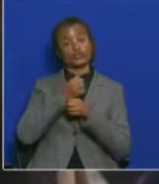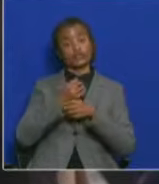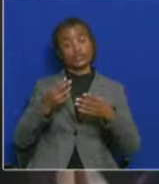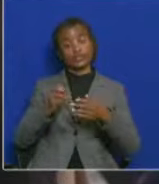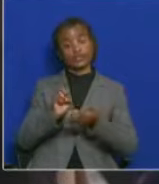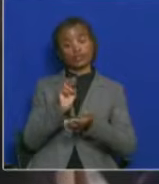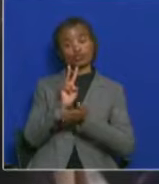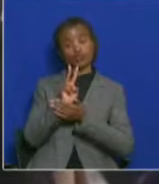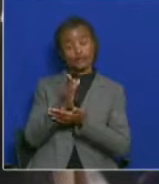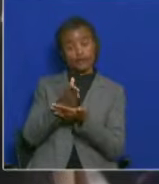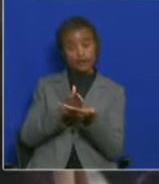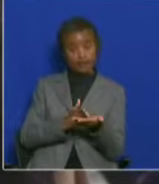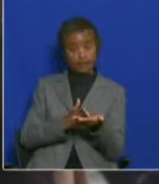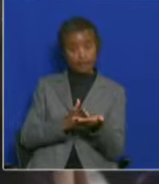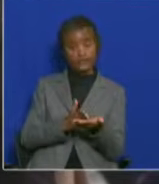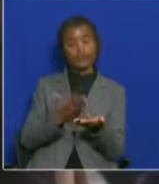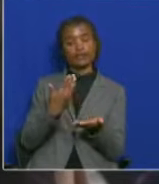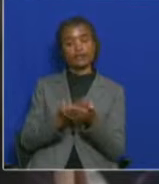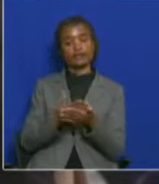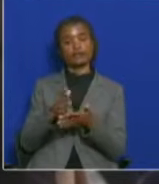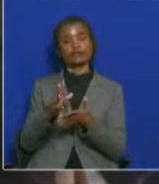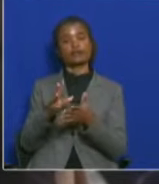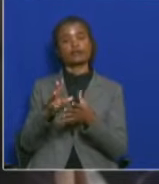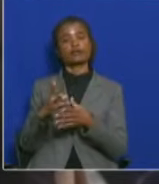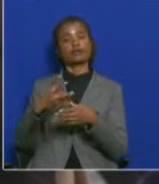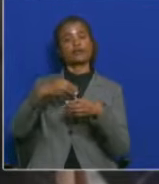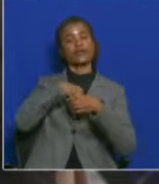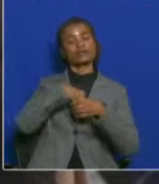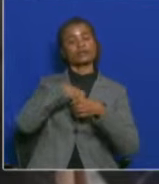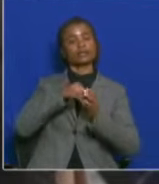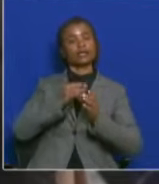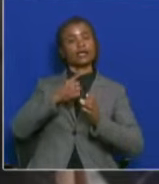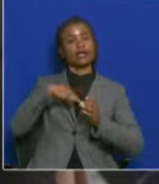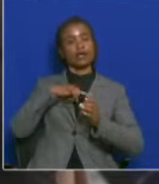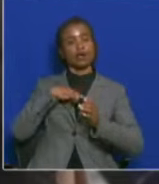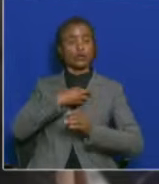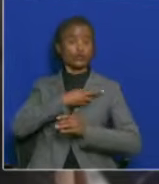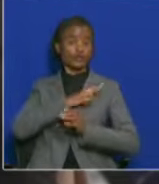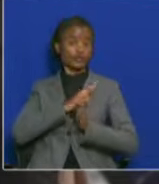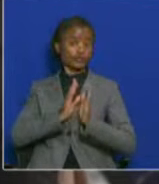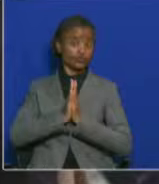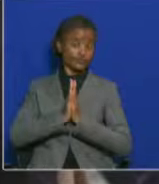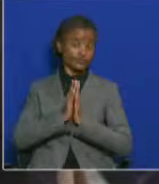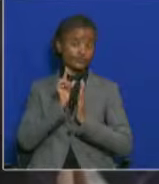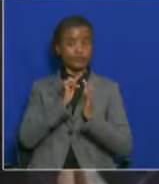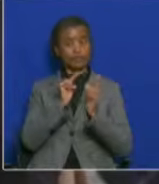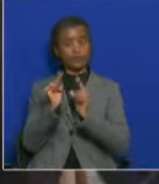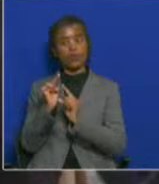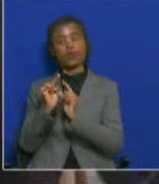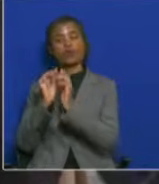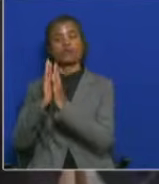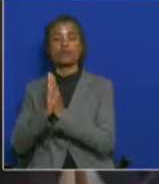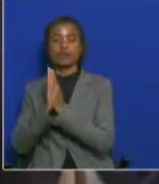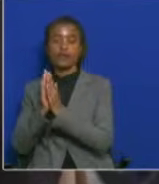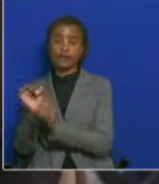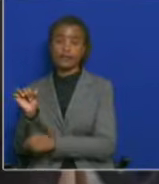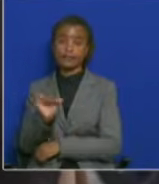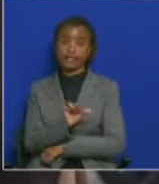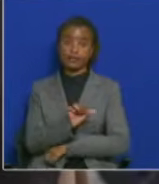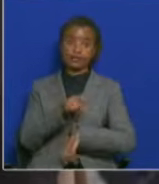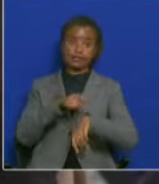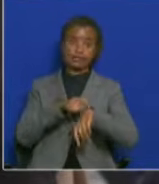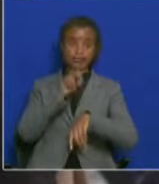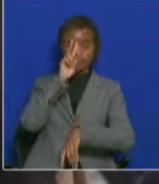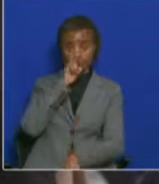religious sensibilities to permit us to go and pray, and we would be then back by 2. So all we're asking for is that there be